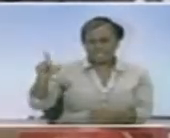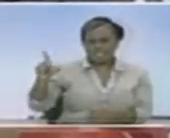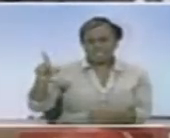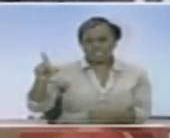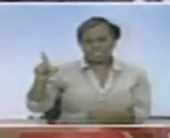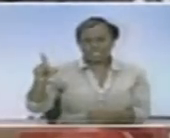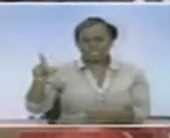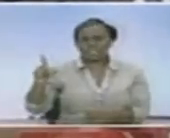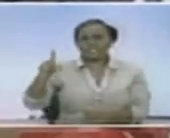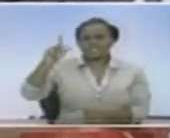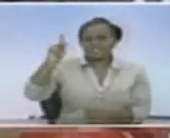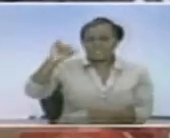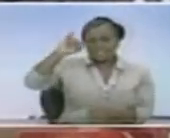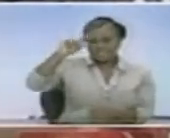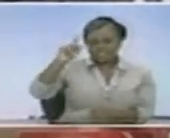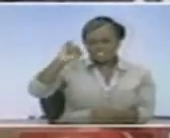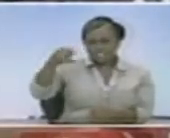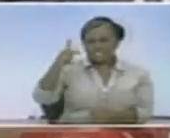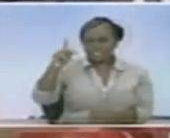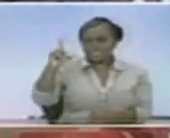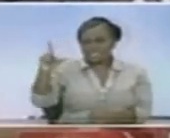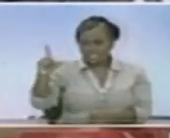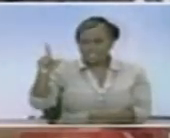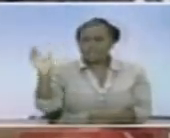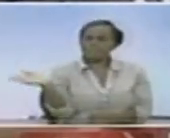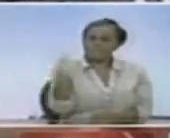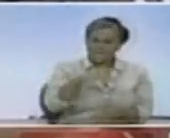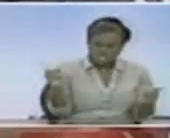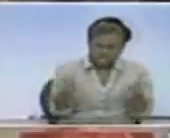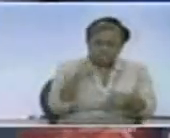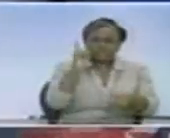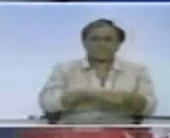And indeed, JKL, we'll be back in a moment.